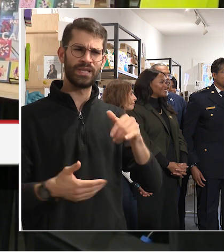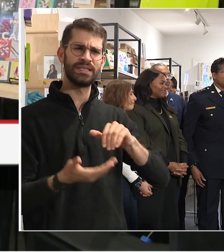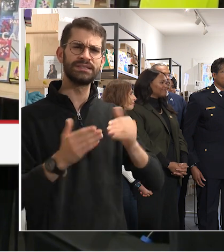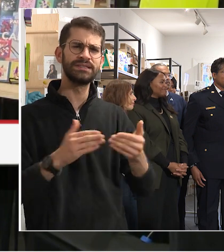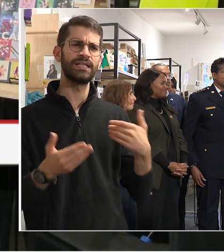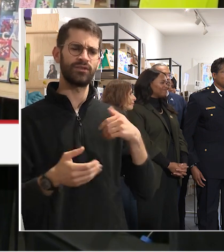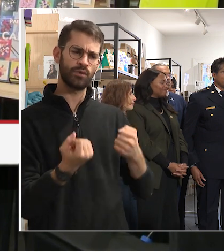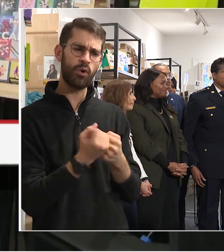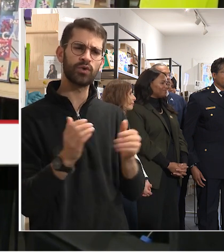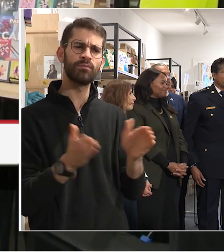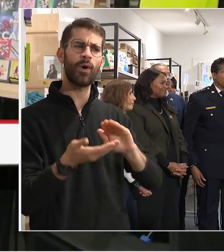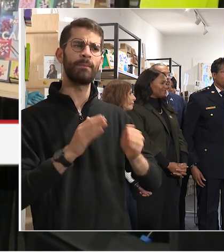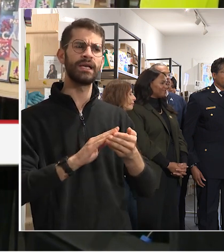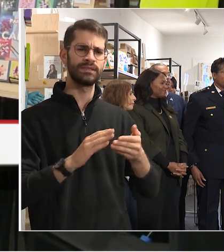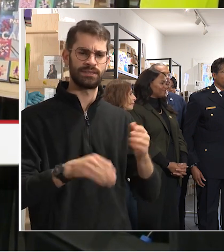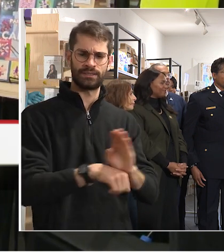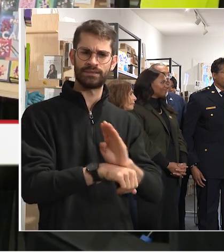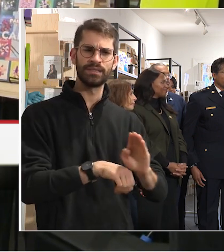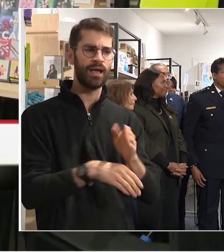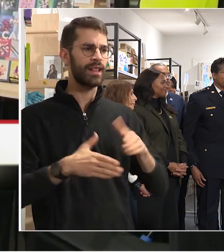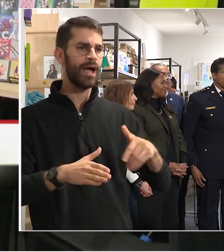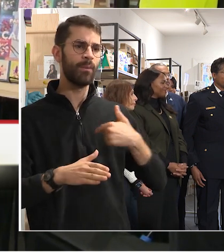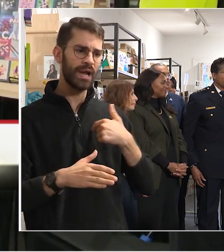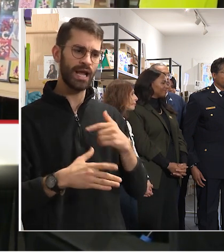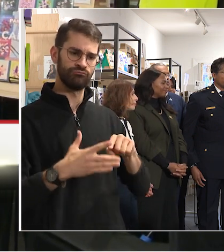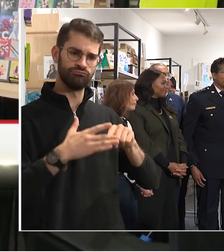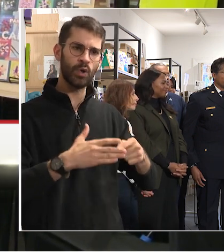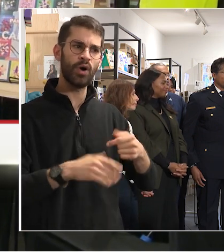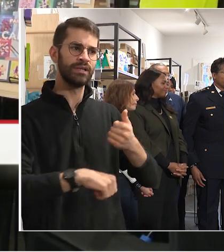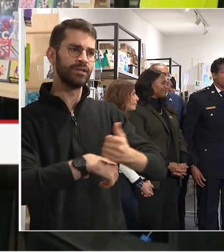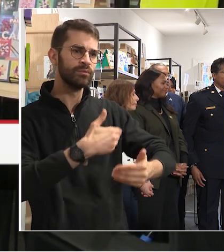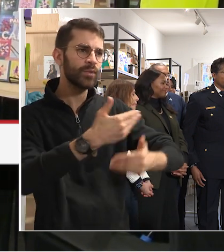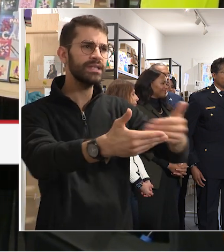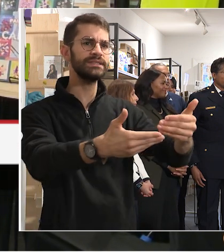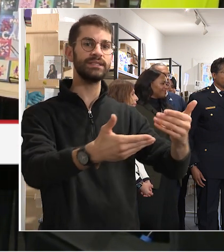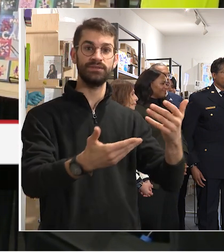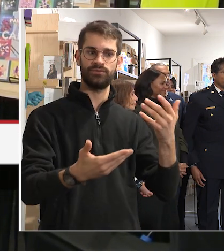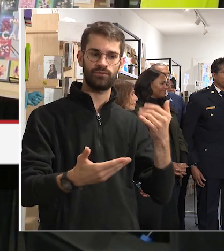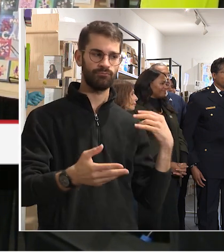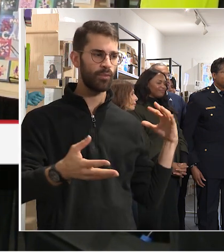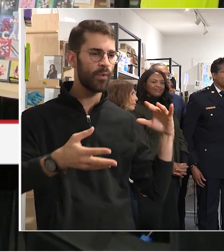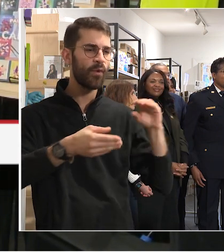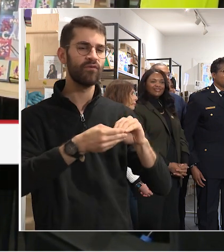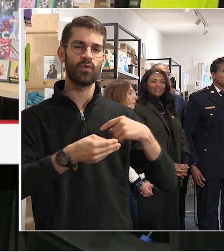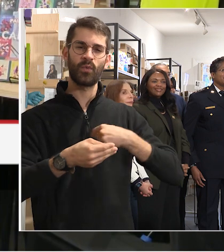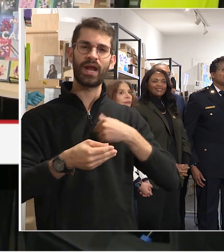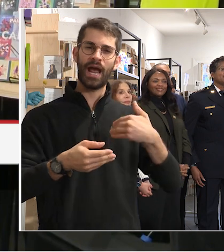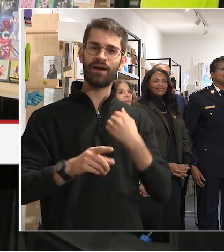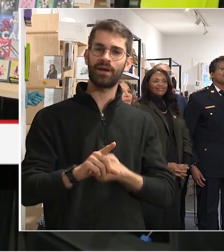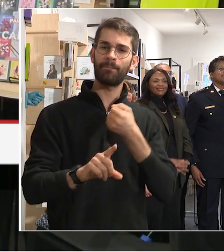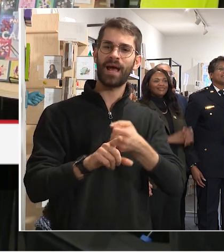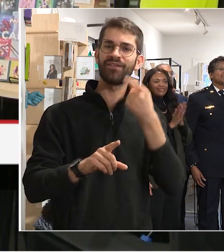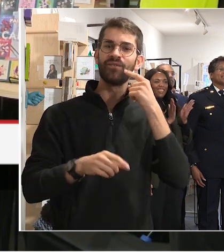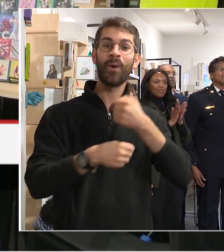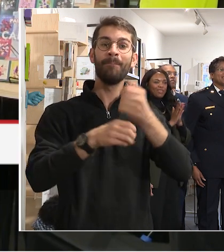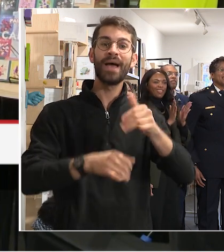leap. Without your support, we would not have been able to make this impact on makers like Mia,